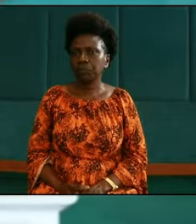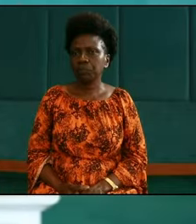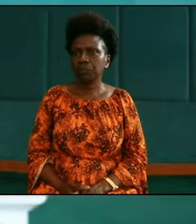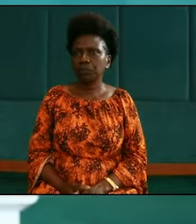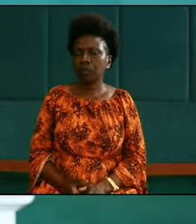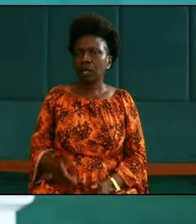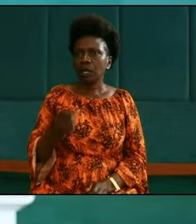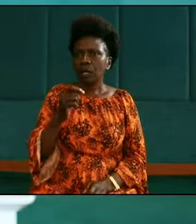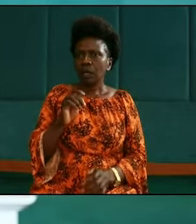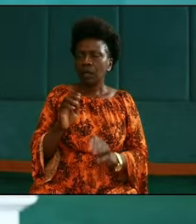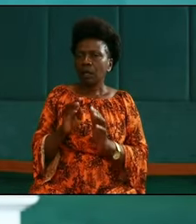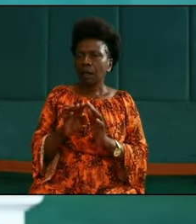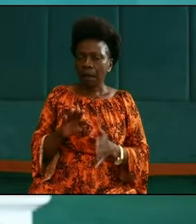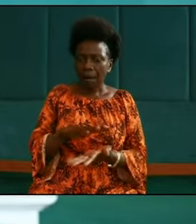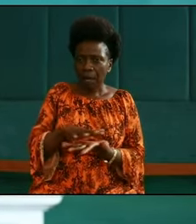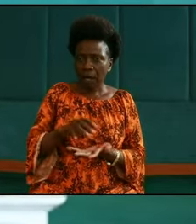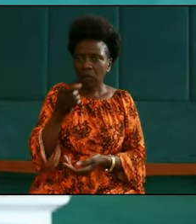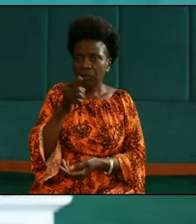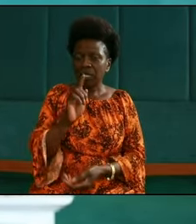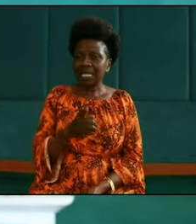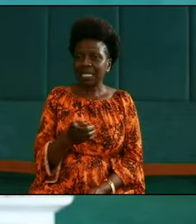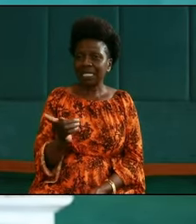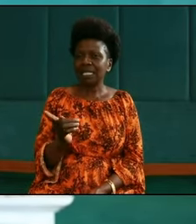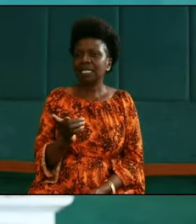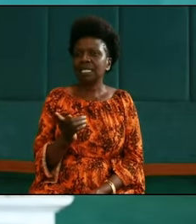The background of this